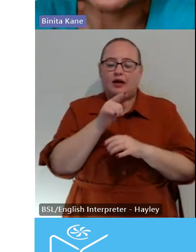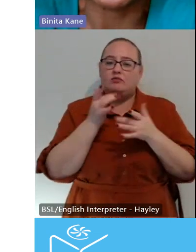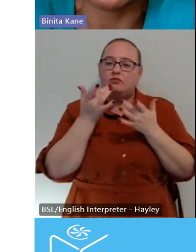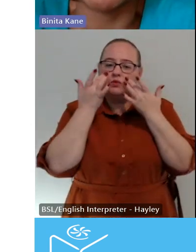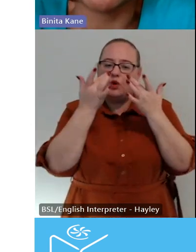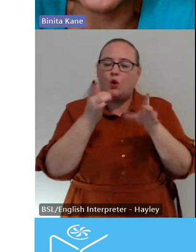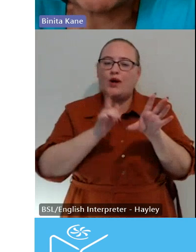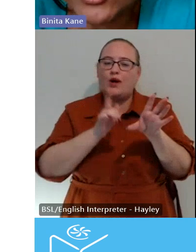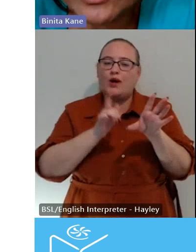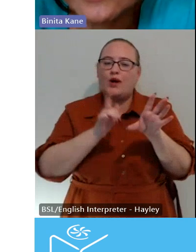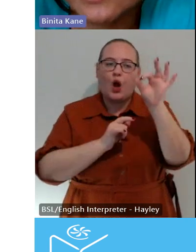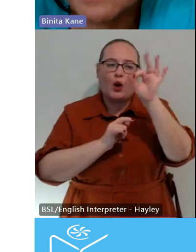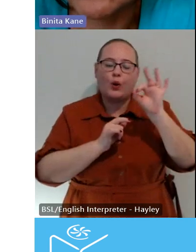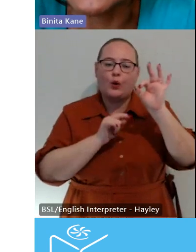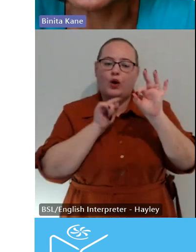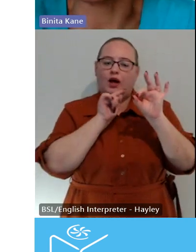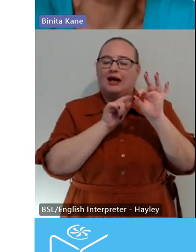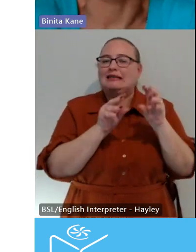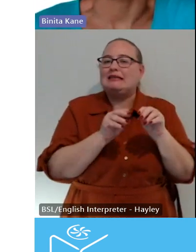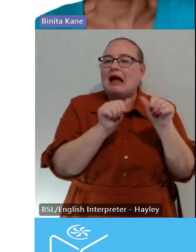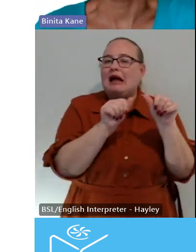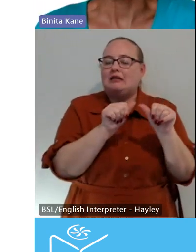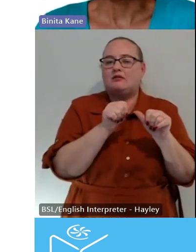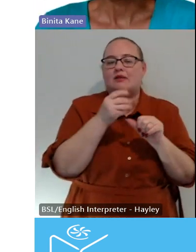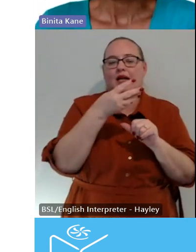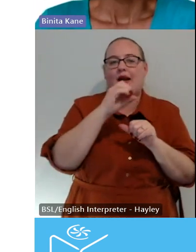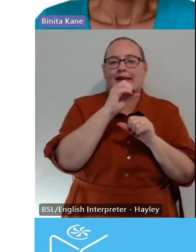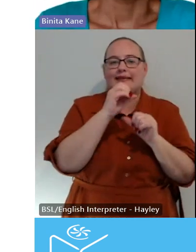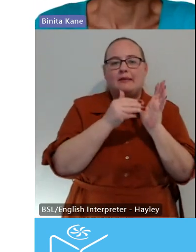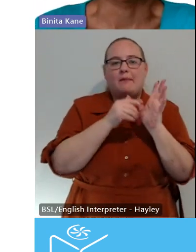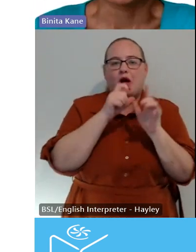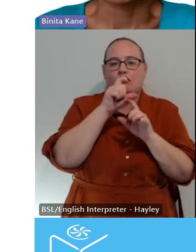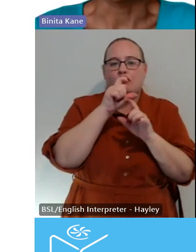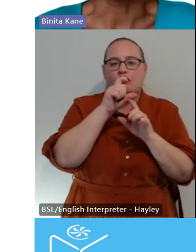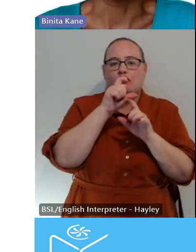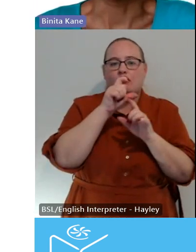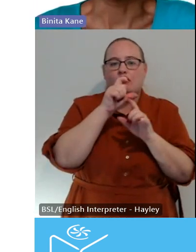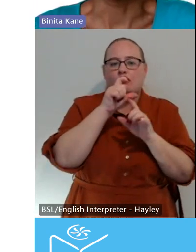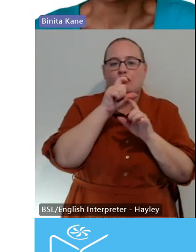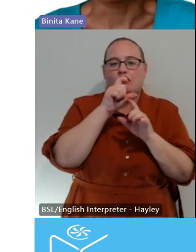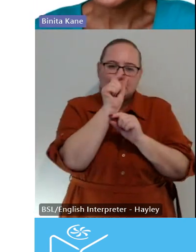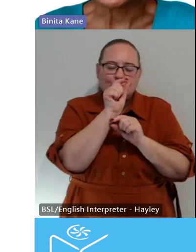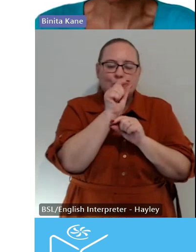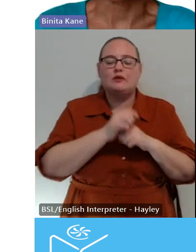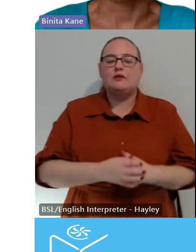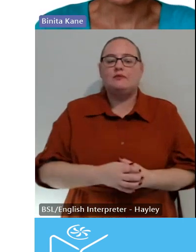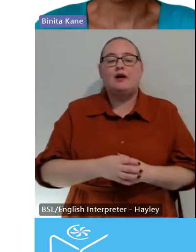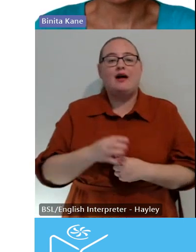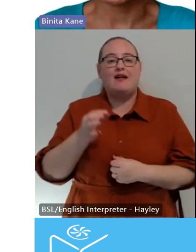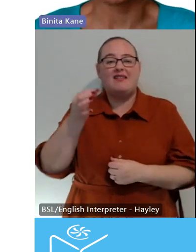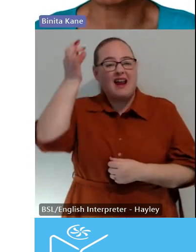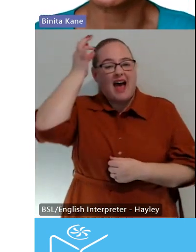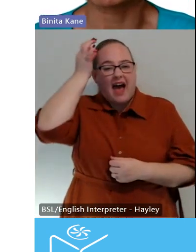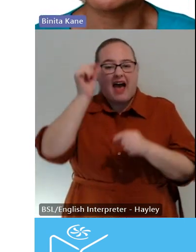representing a piece of fine beach sand that's about 90 microns in diameter. And then you can see there's a human hair, which is